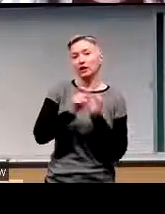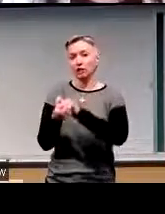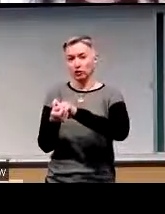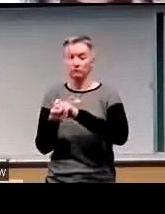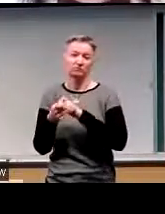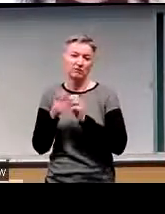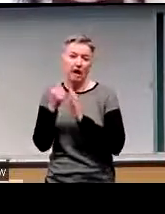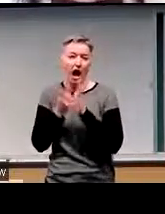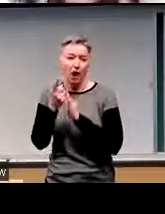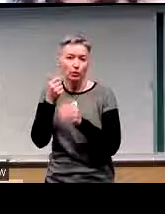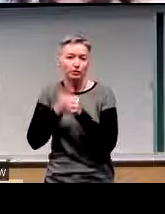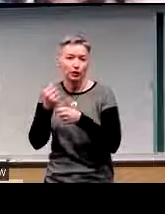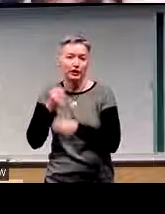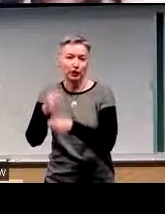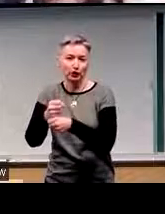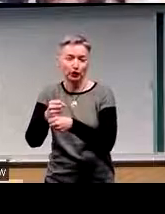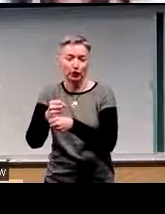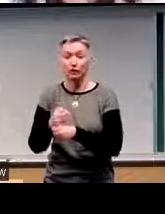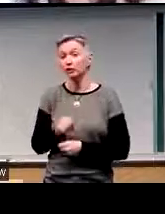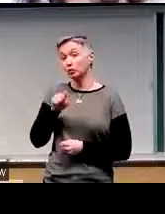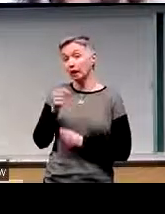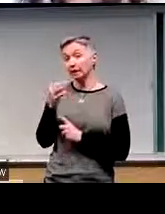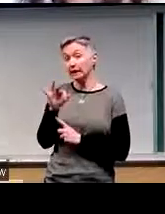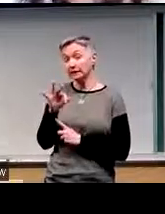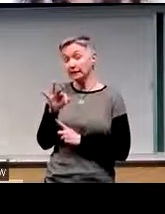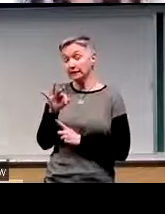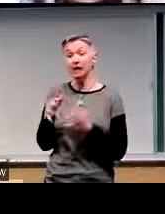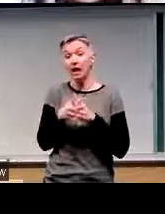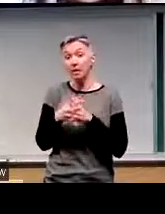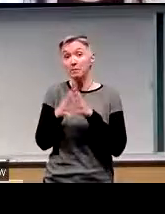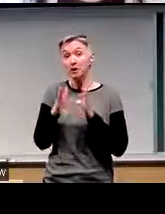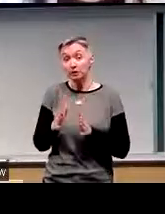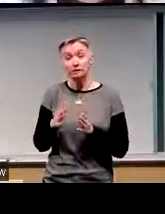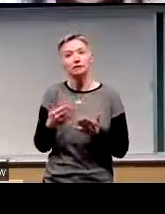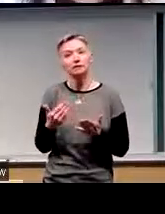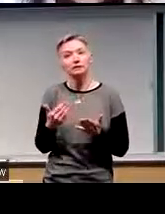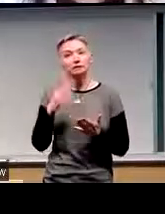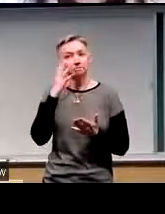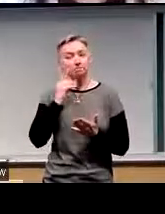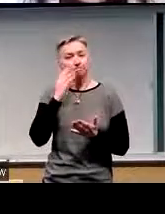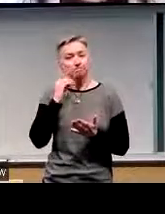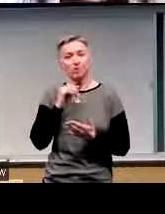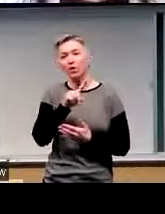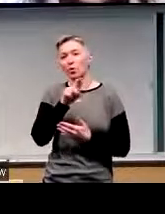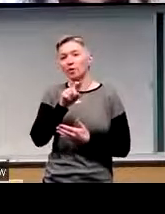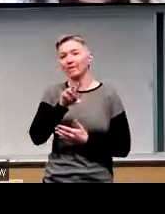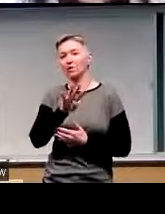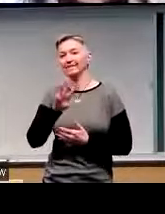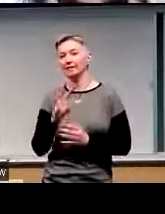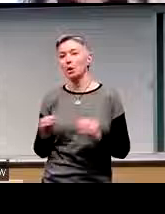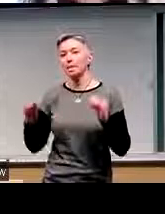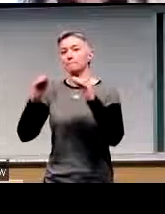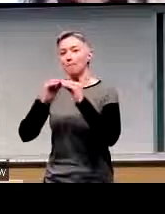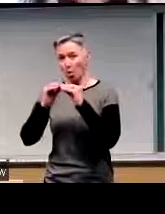for each year, in 2019, Americans experienced 146 more